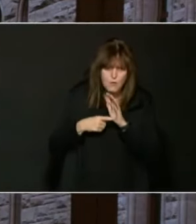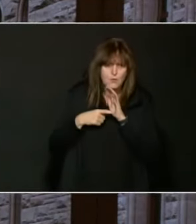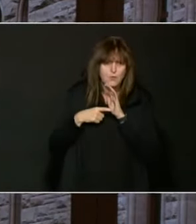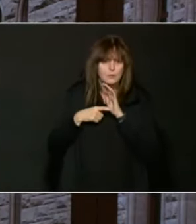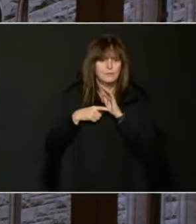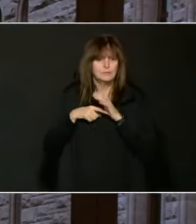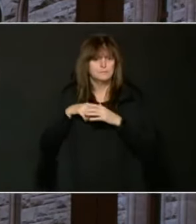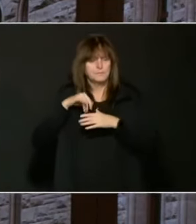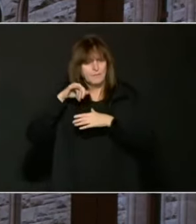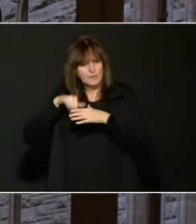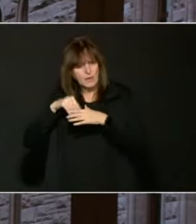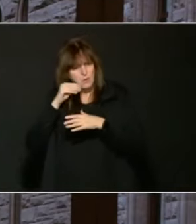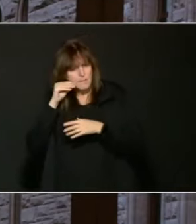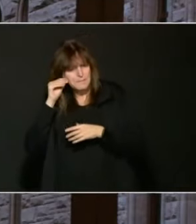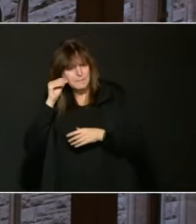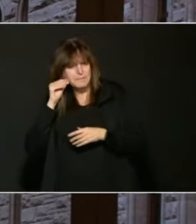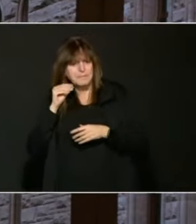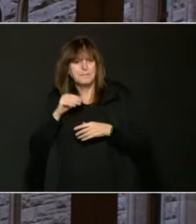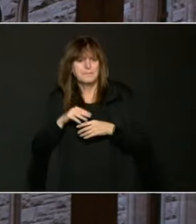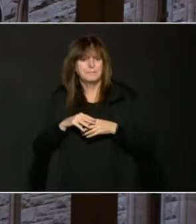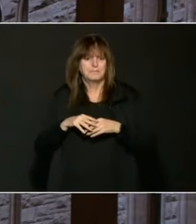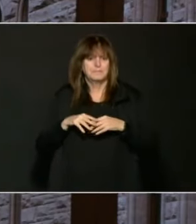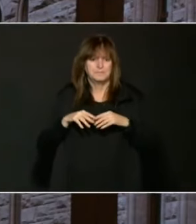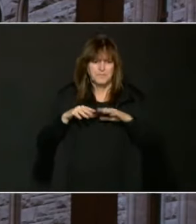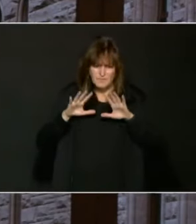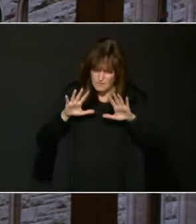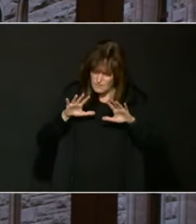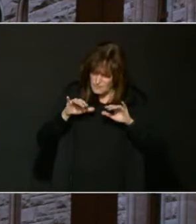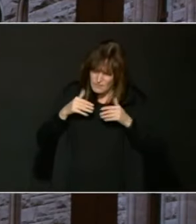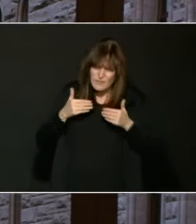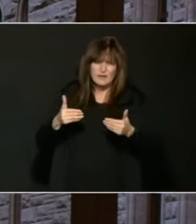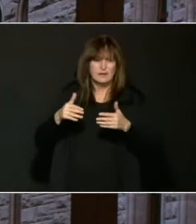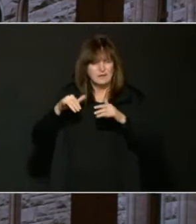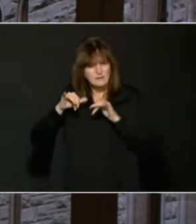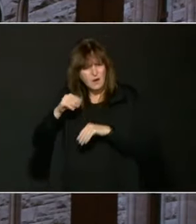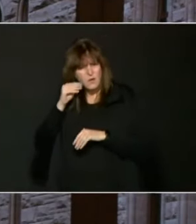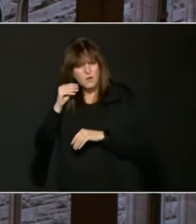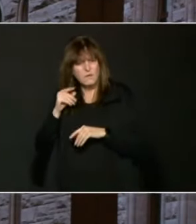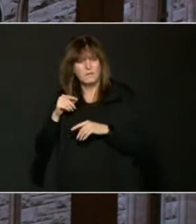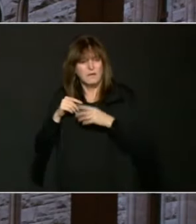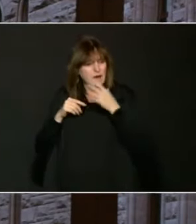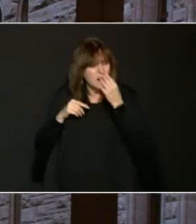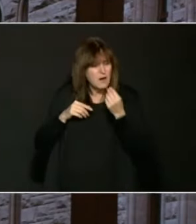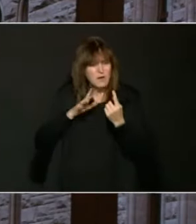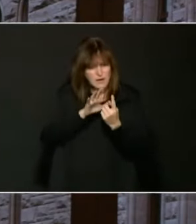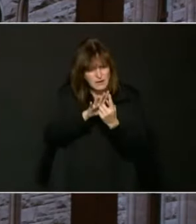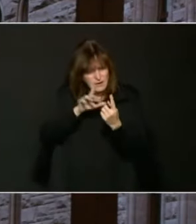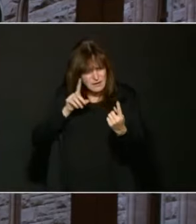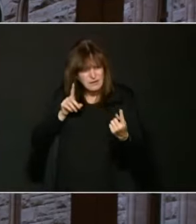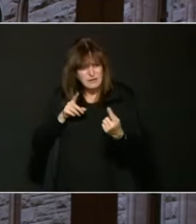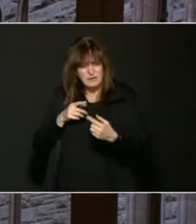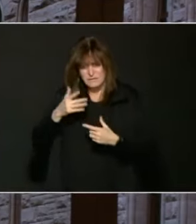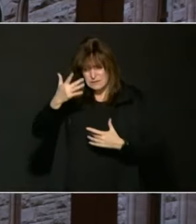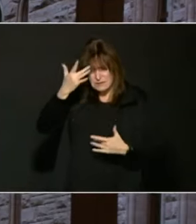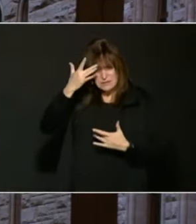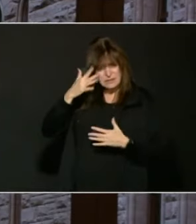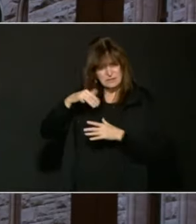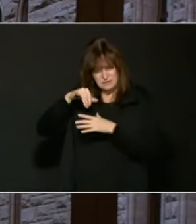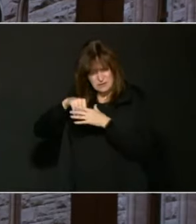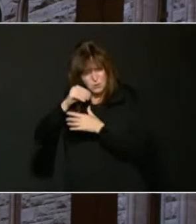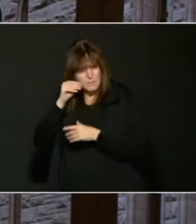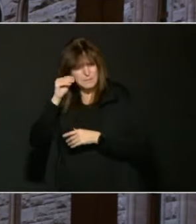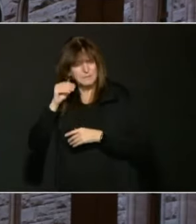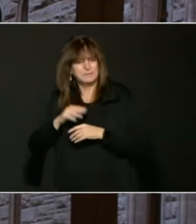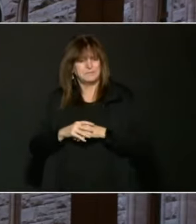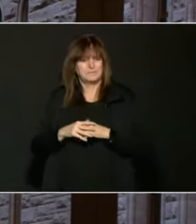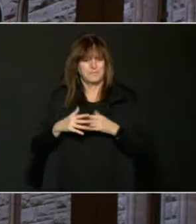household, the requirement to, if you're out in public, to wear, to keep the 2-meter distance, to, if you're ill, to stay home, get tested if you think it's